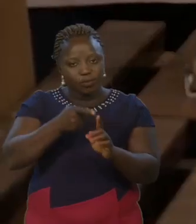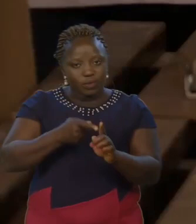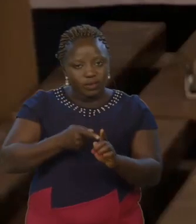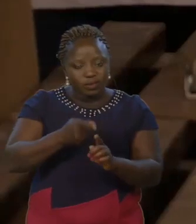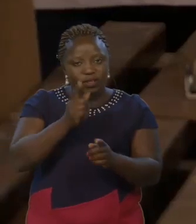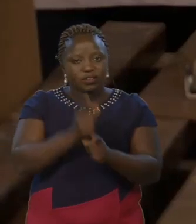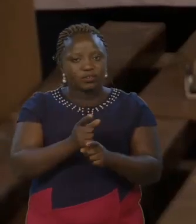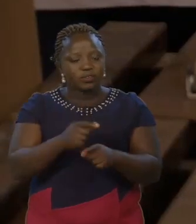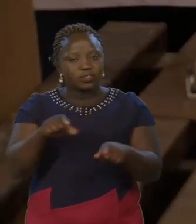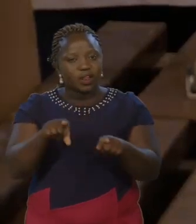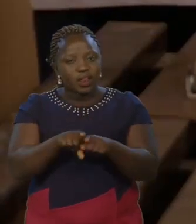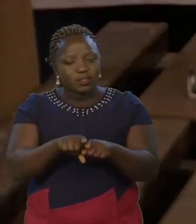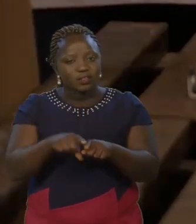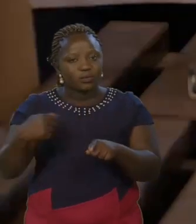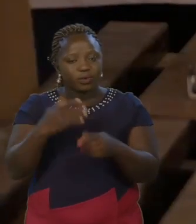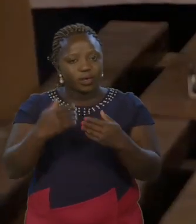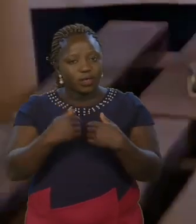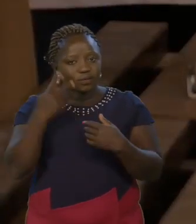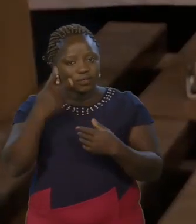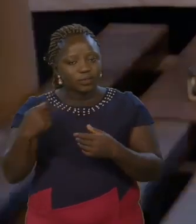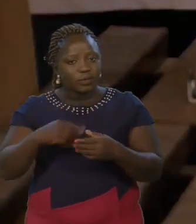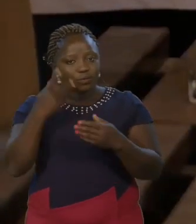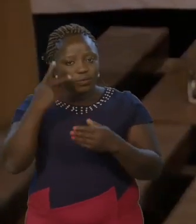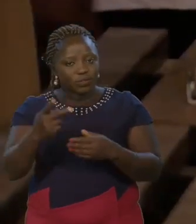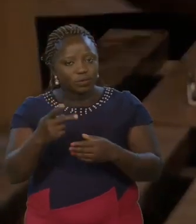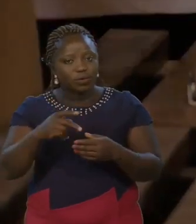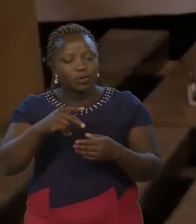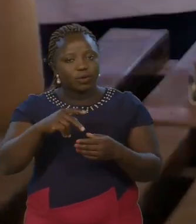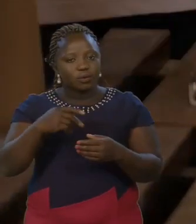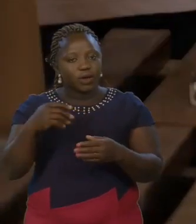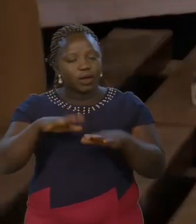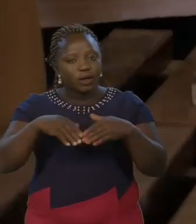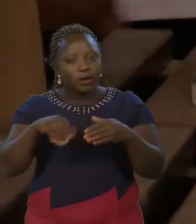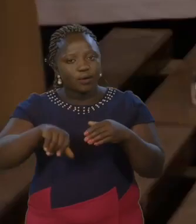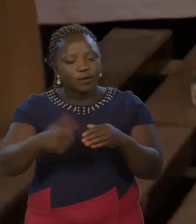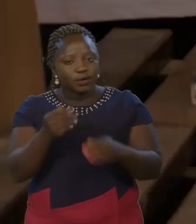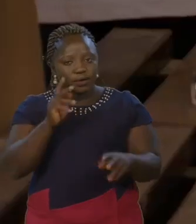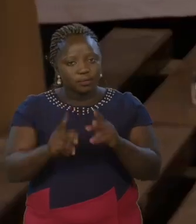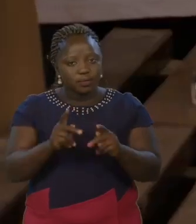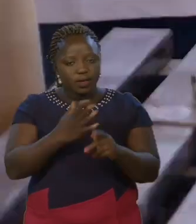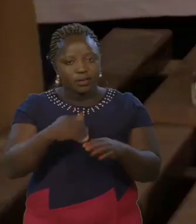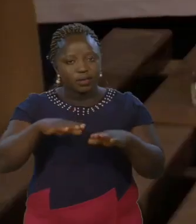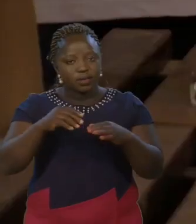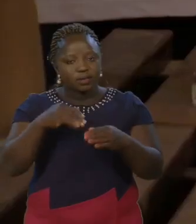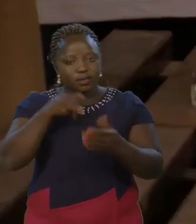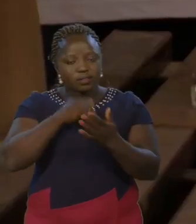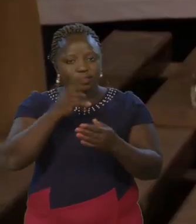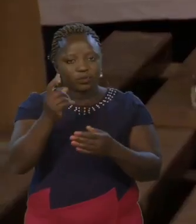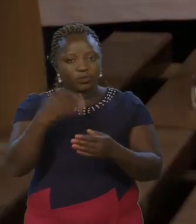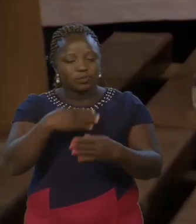like we have seen in previous clips. We saw our students welding, and it's one of the